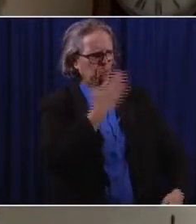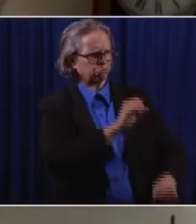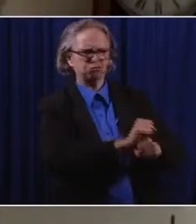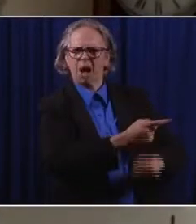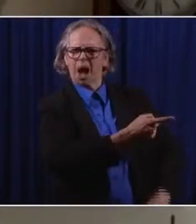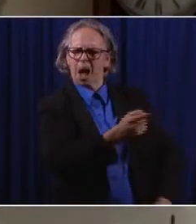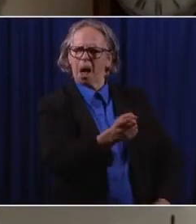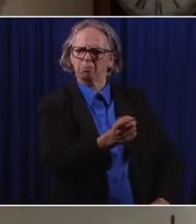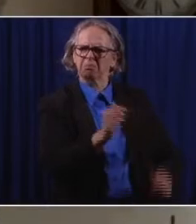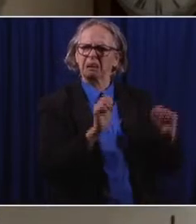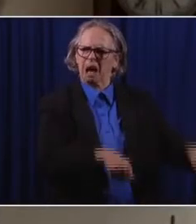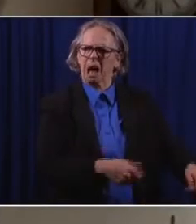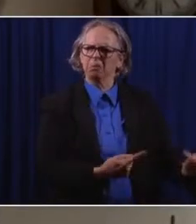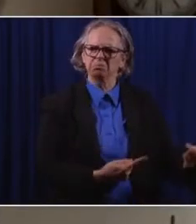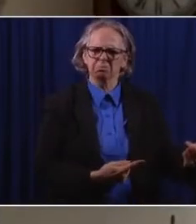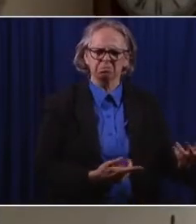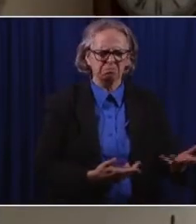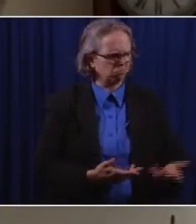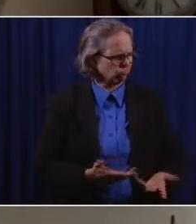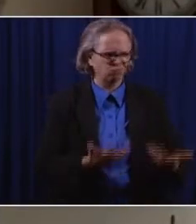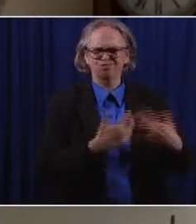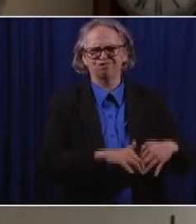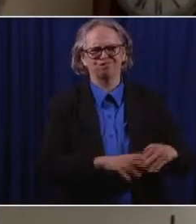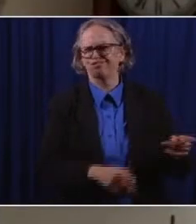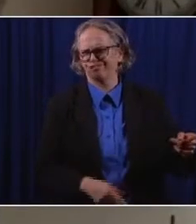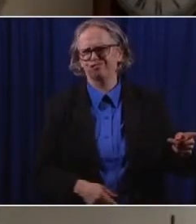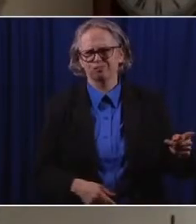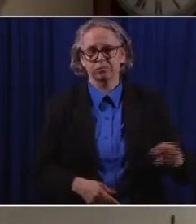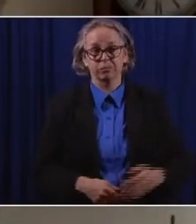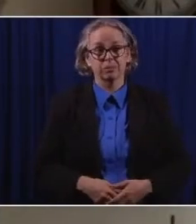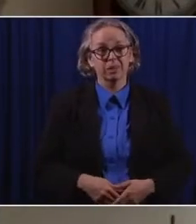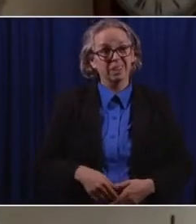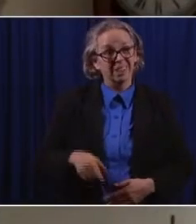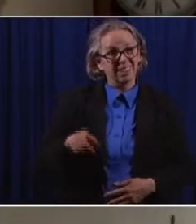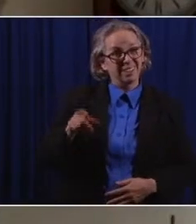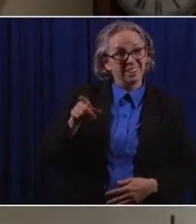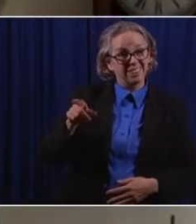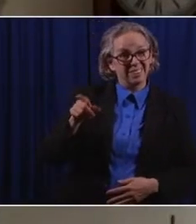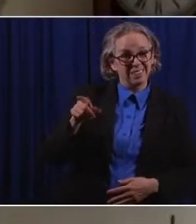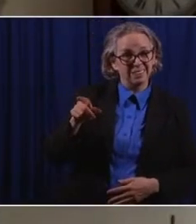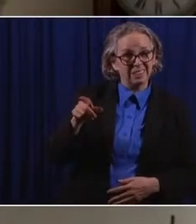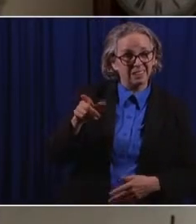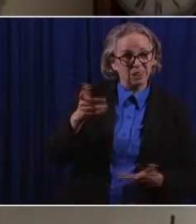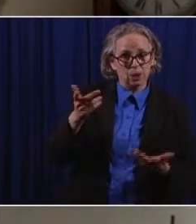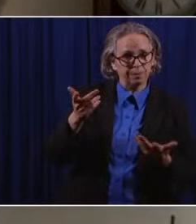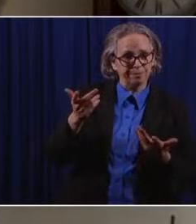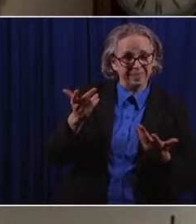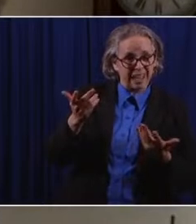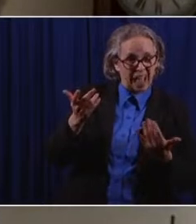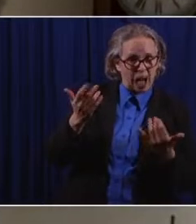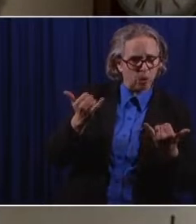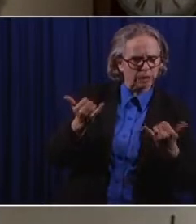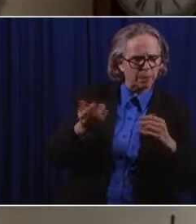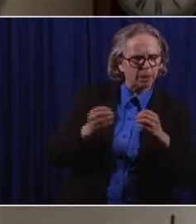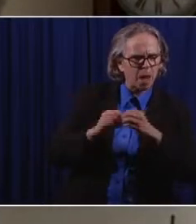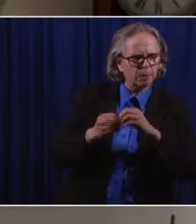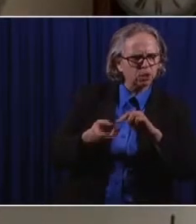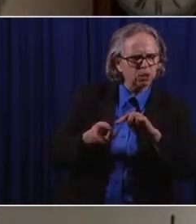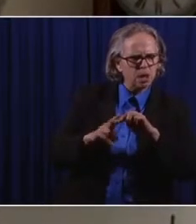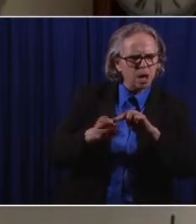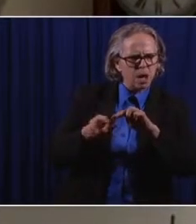best job that they can. What we're seeing is, you know, our concern